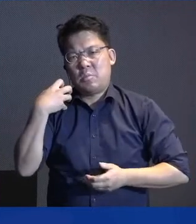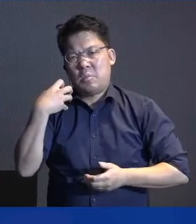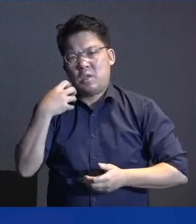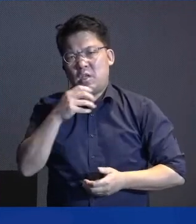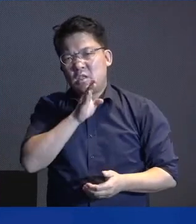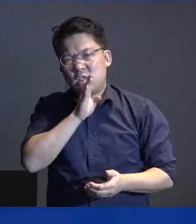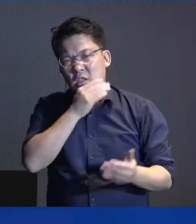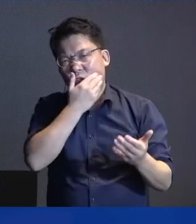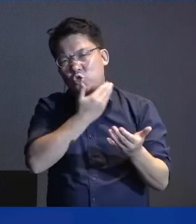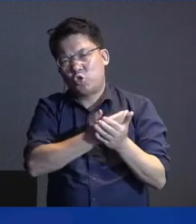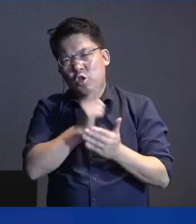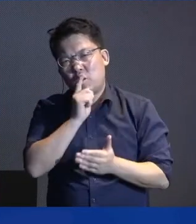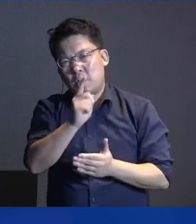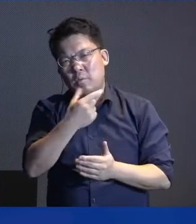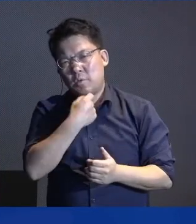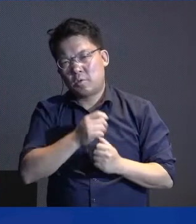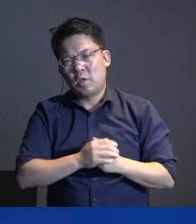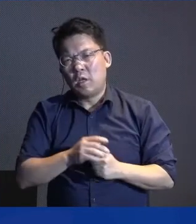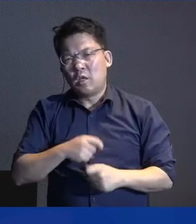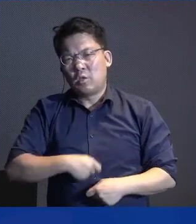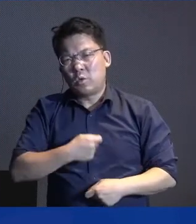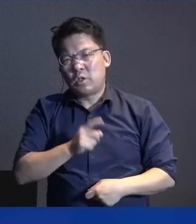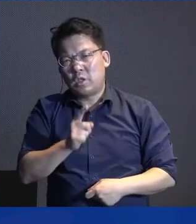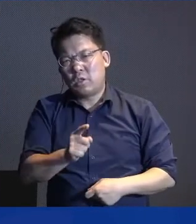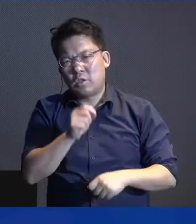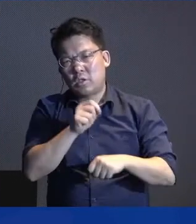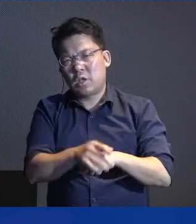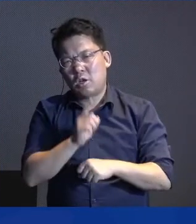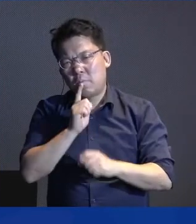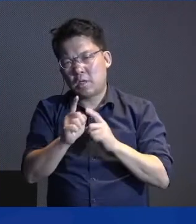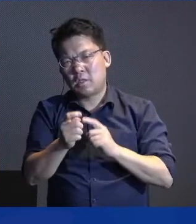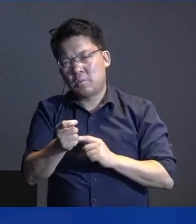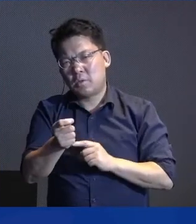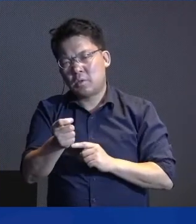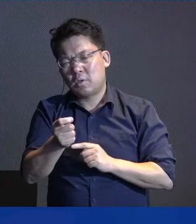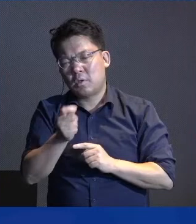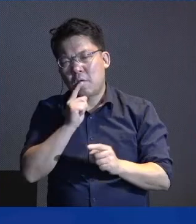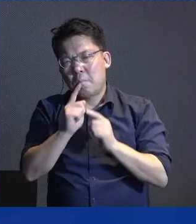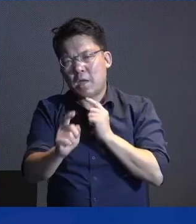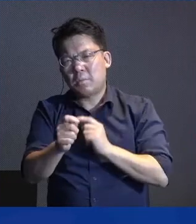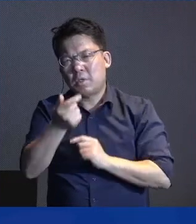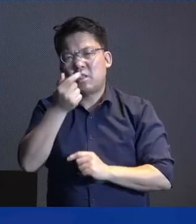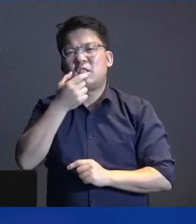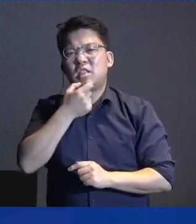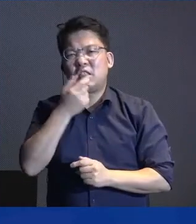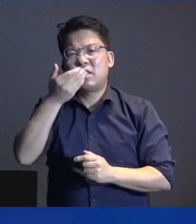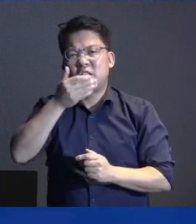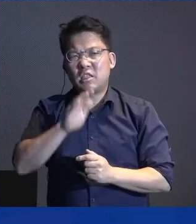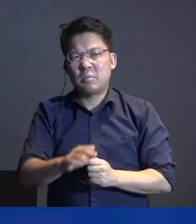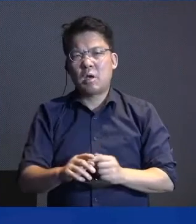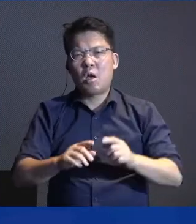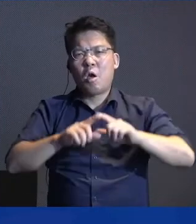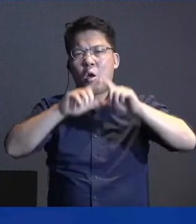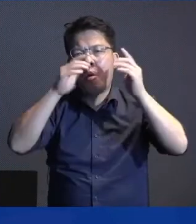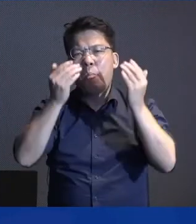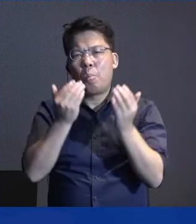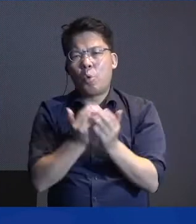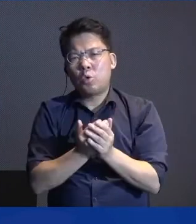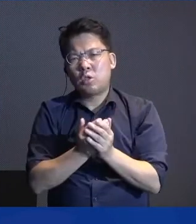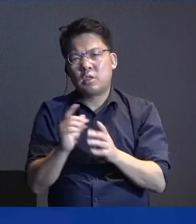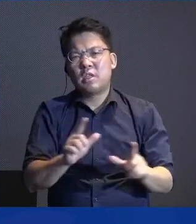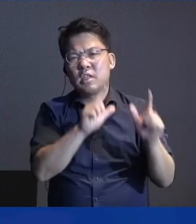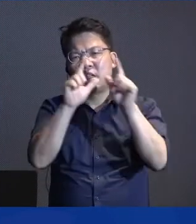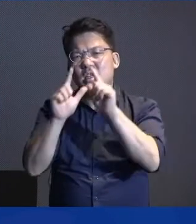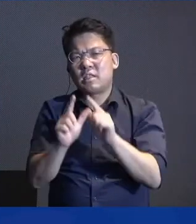and psychological well-being, I would say. And the good thing is, the bad news is,